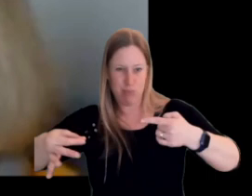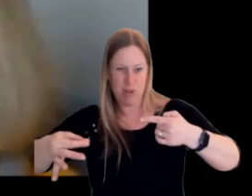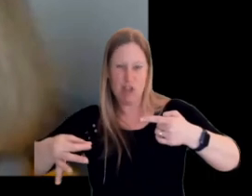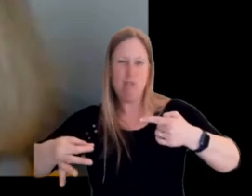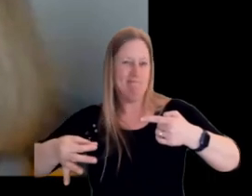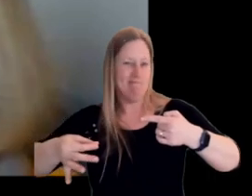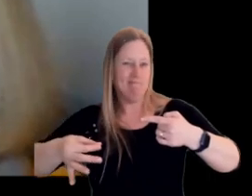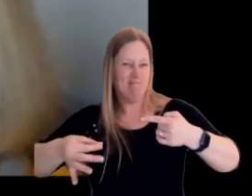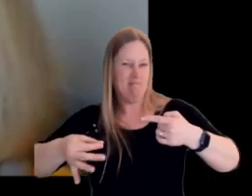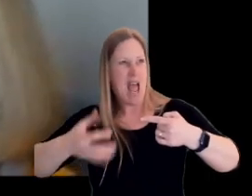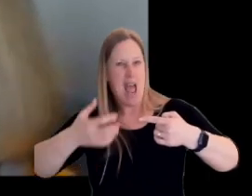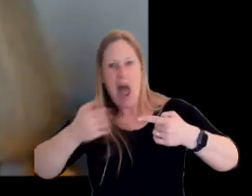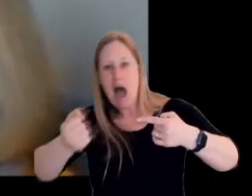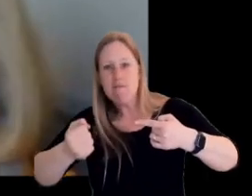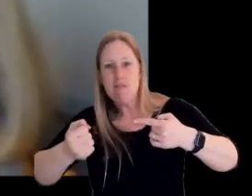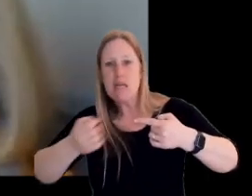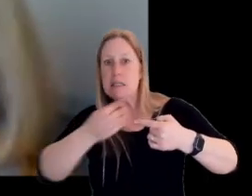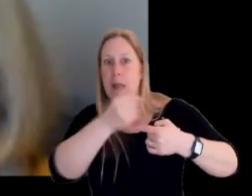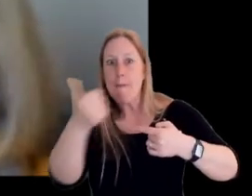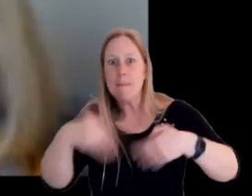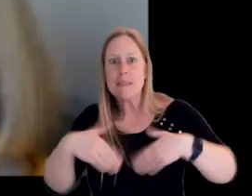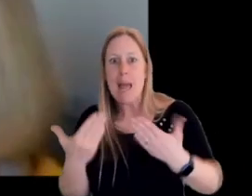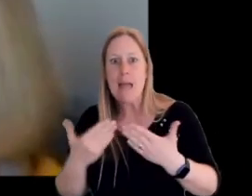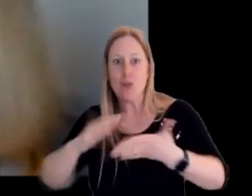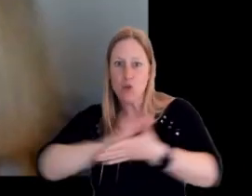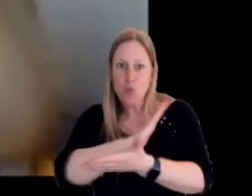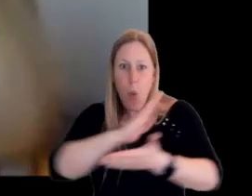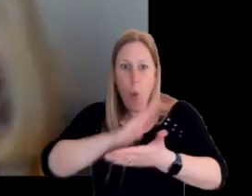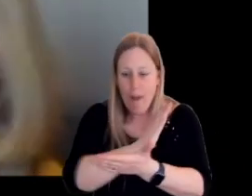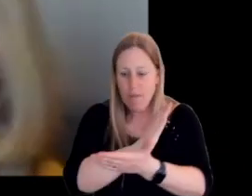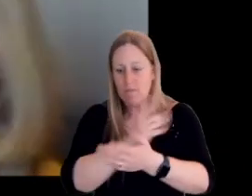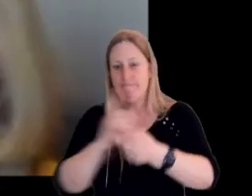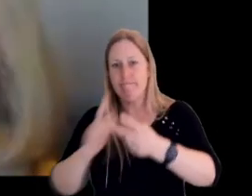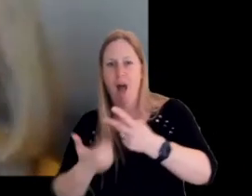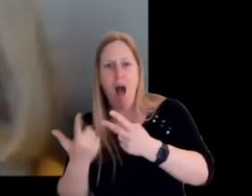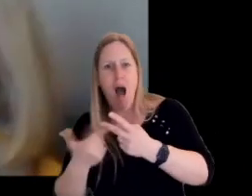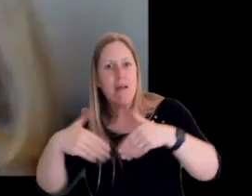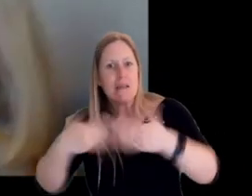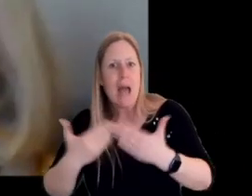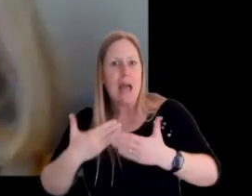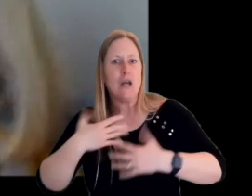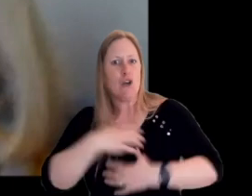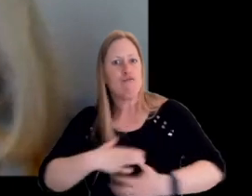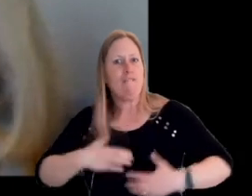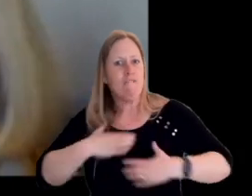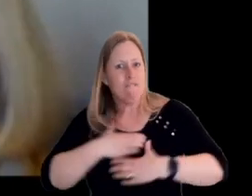Yeah. There's probably joy on some days and grief on others.